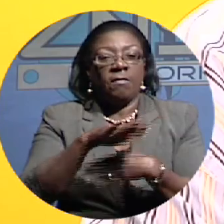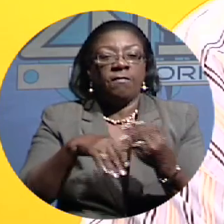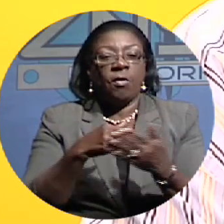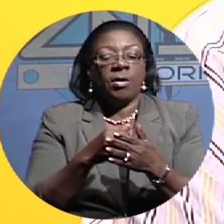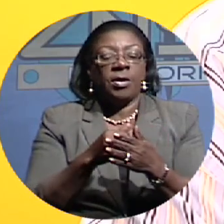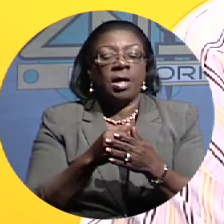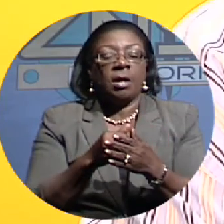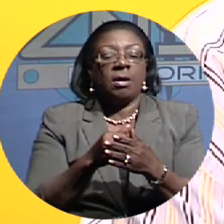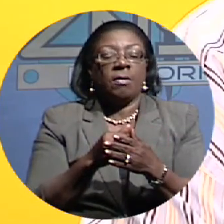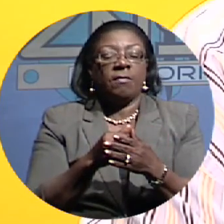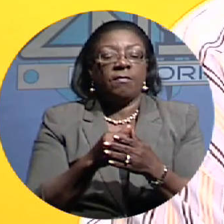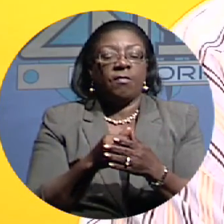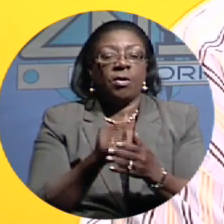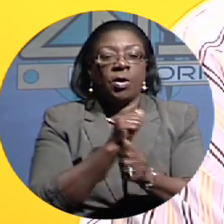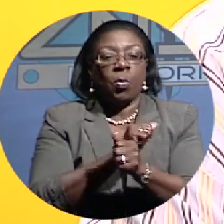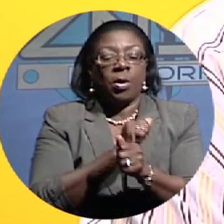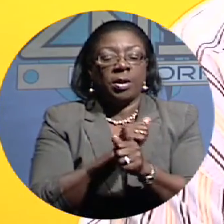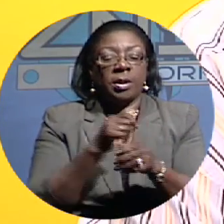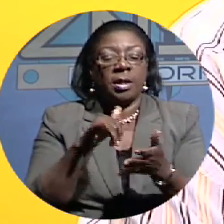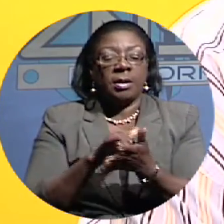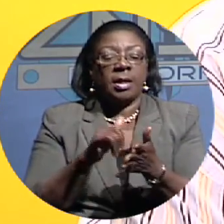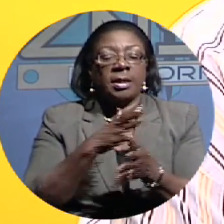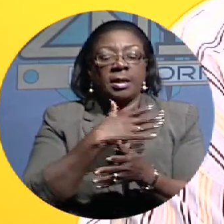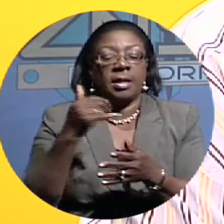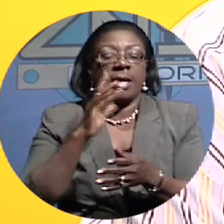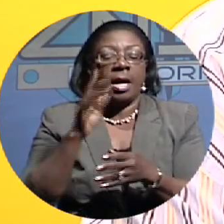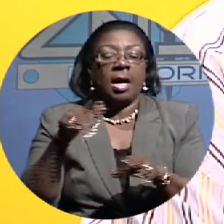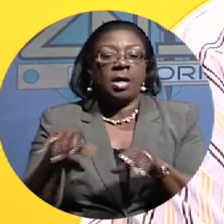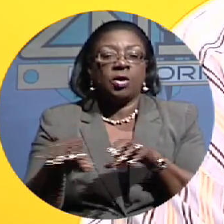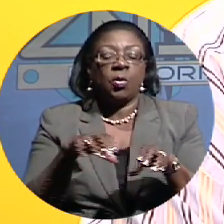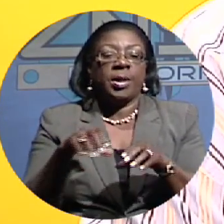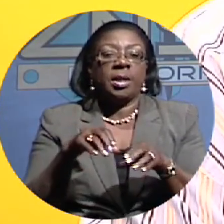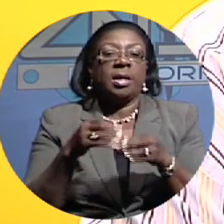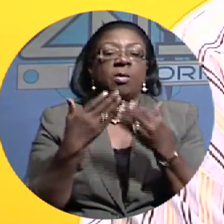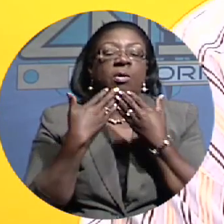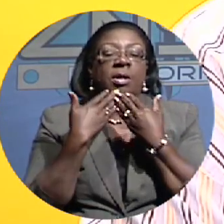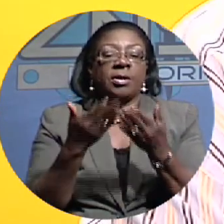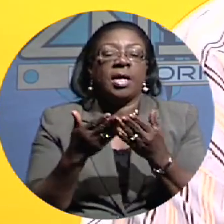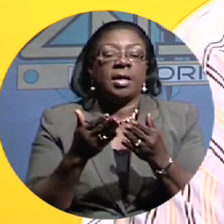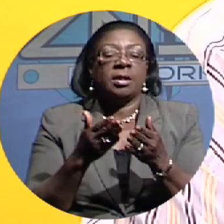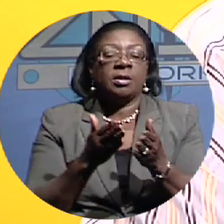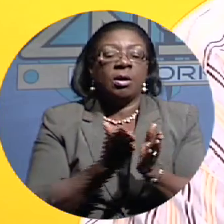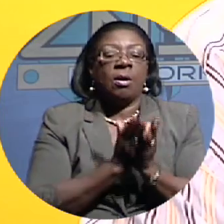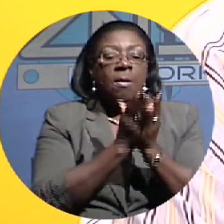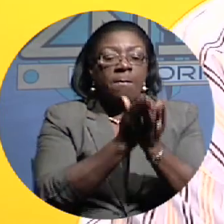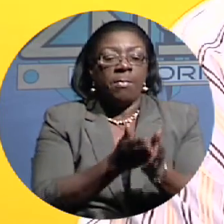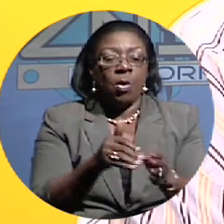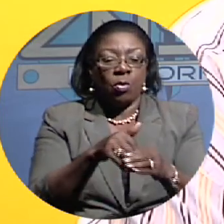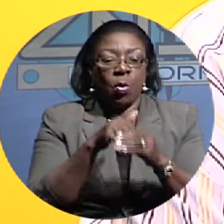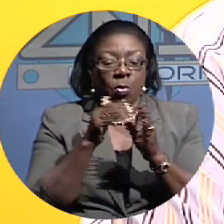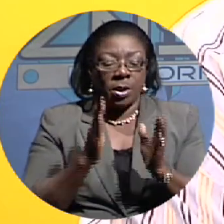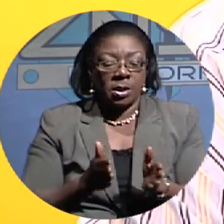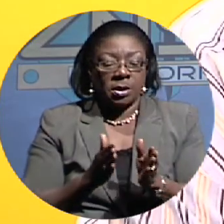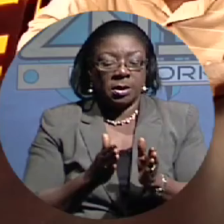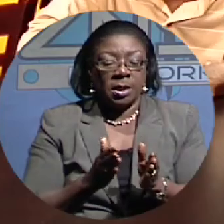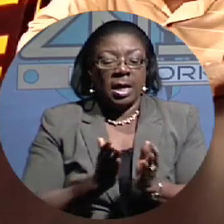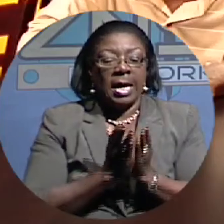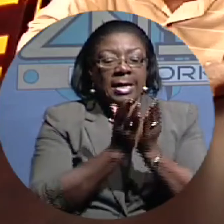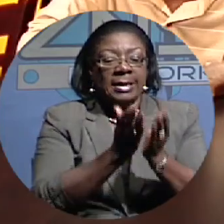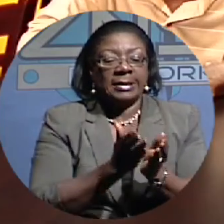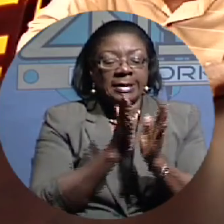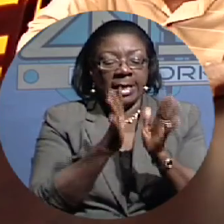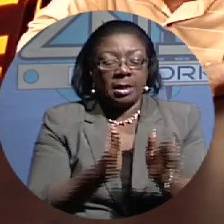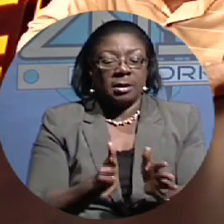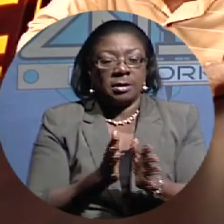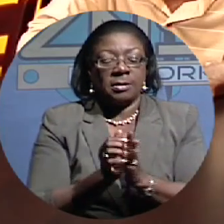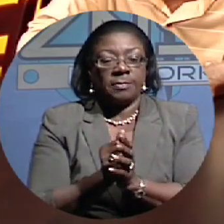work that they're doing. And salute the boat owners and sailors for the great efforts they have done over the many years. Now,